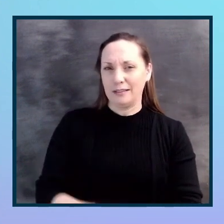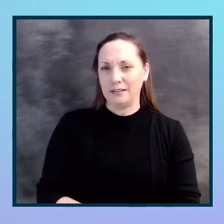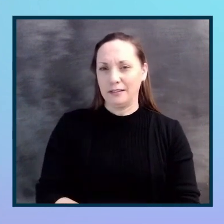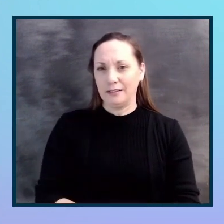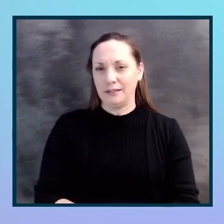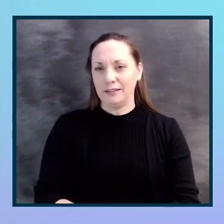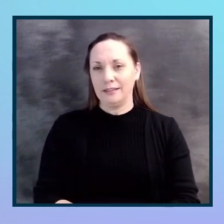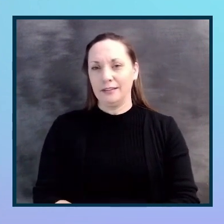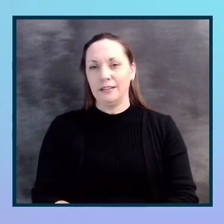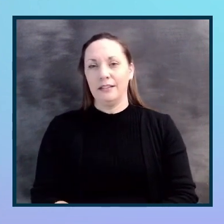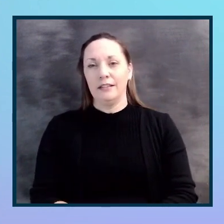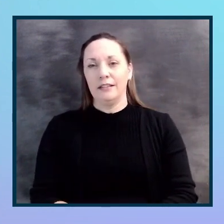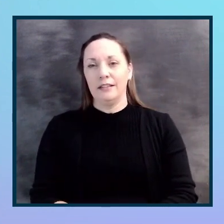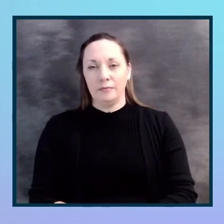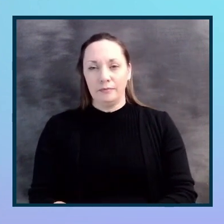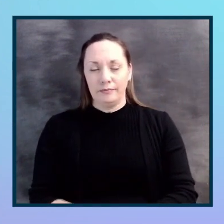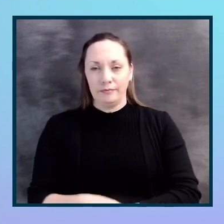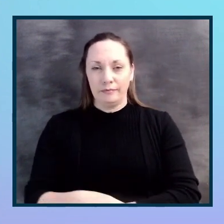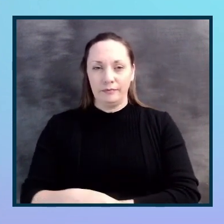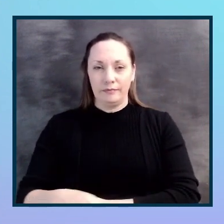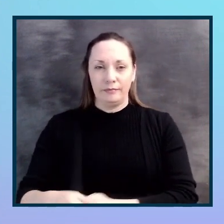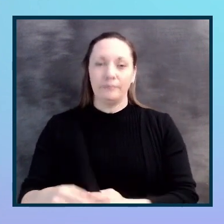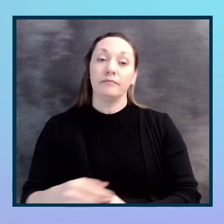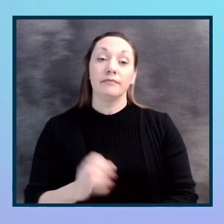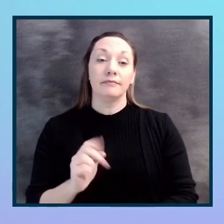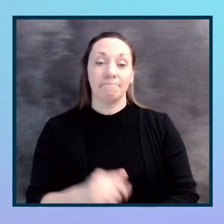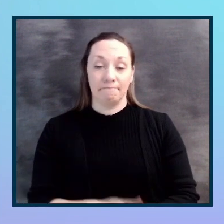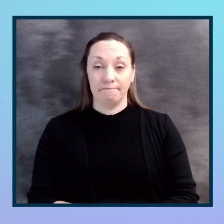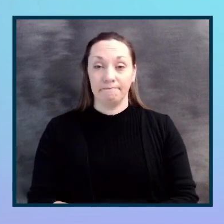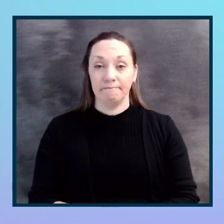Got it. All right.